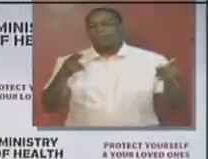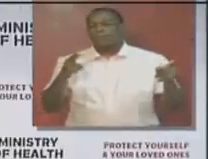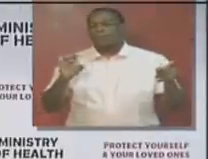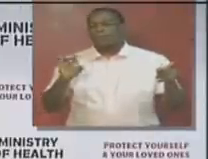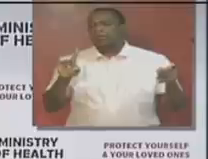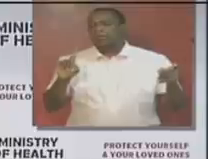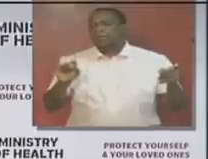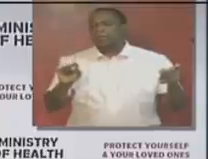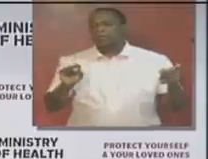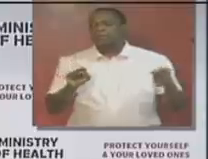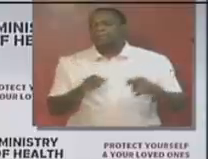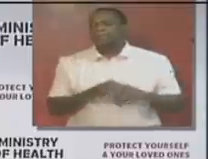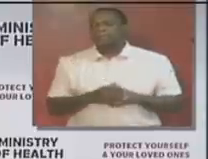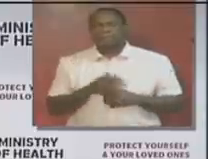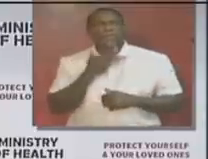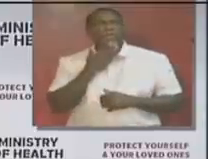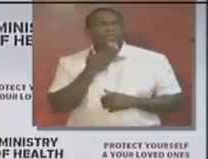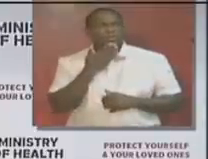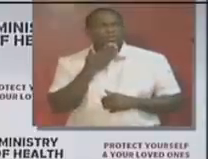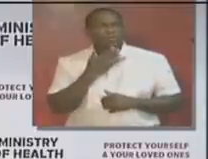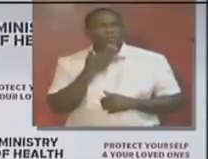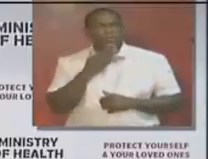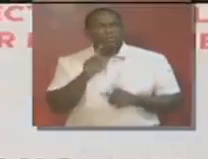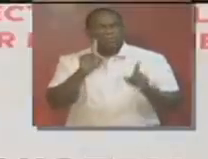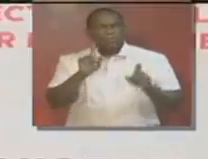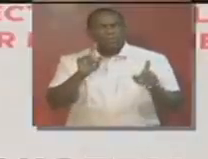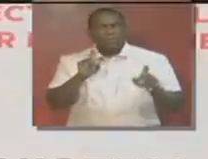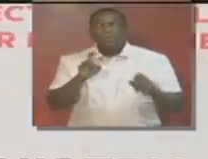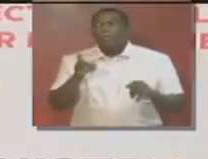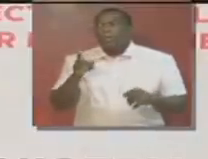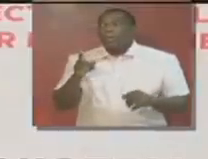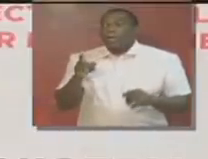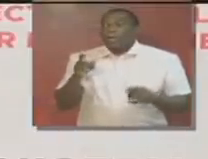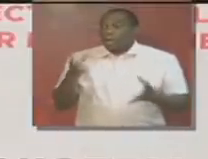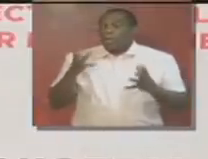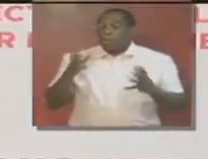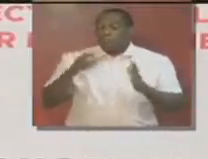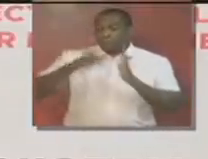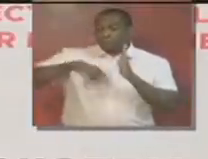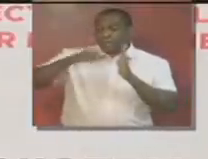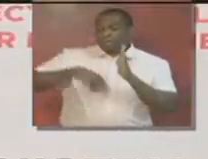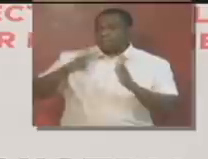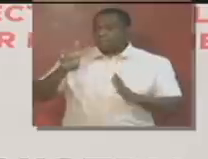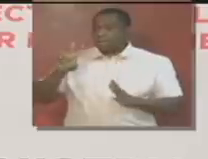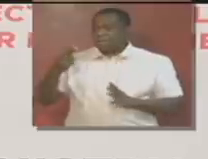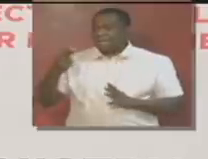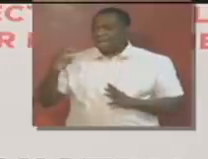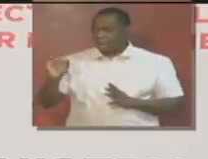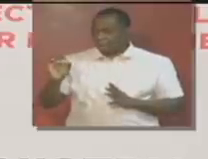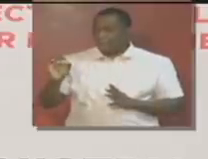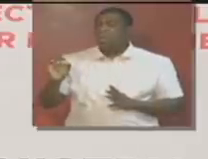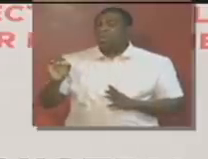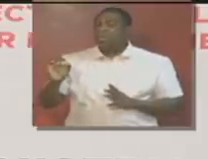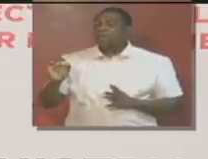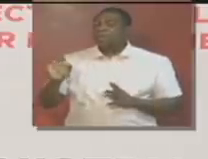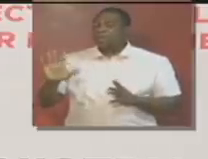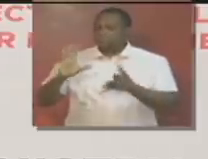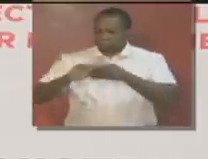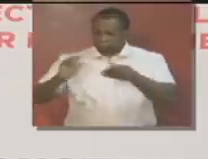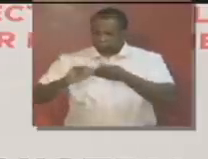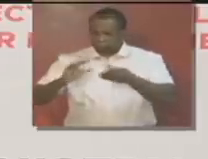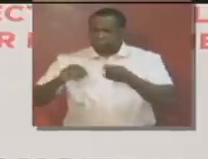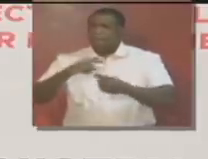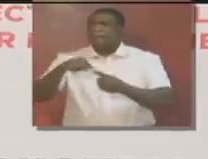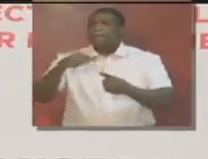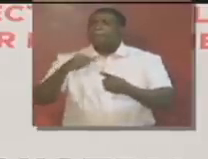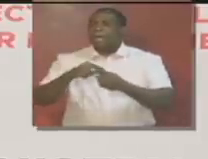that I'd like to do actually is just to read out that WHO statement on the suspension of the AstraZeneca vaccine